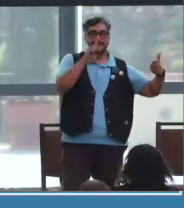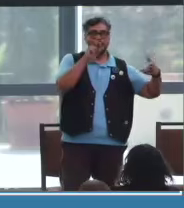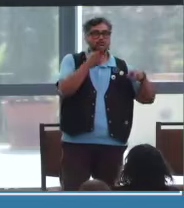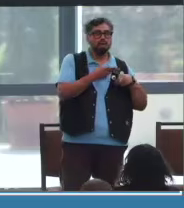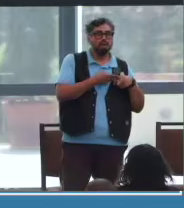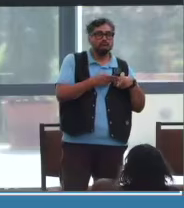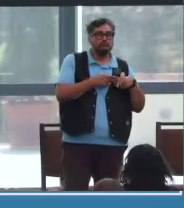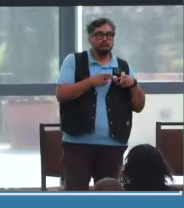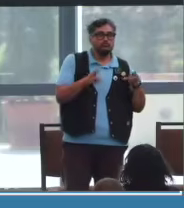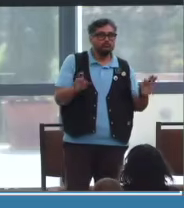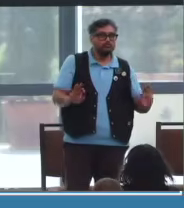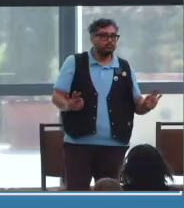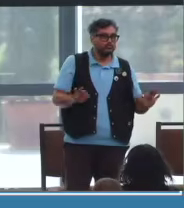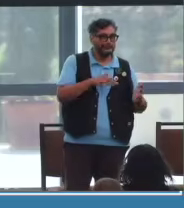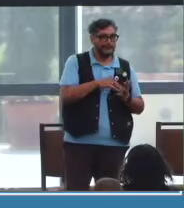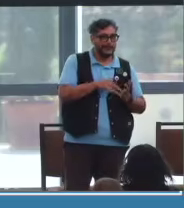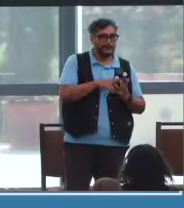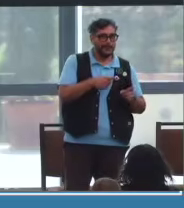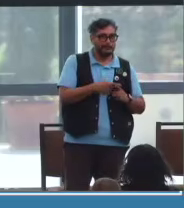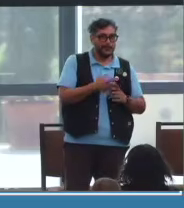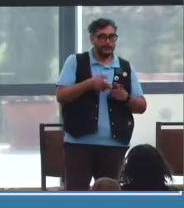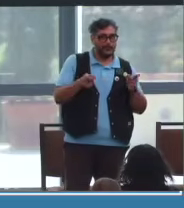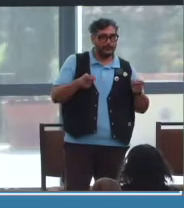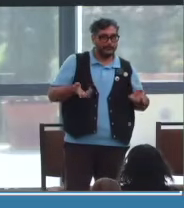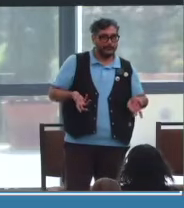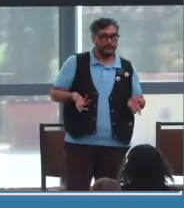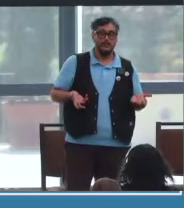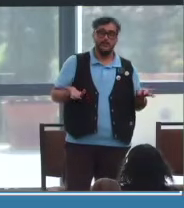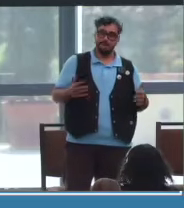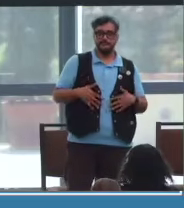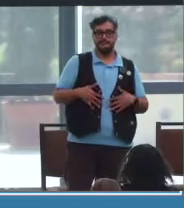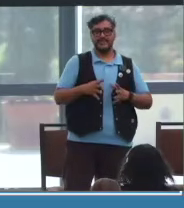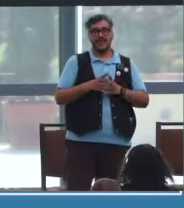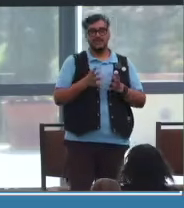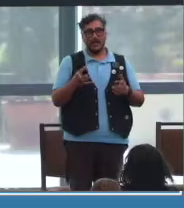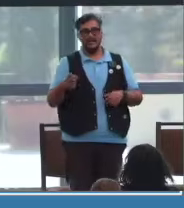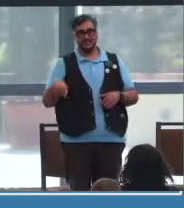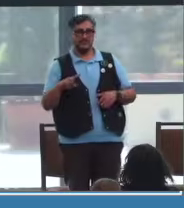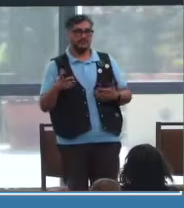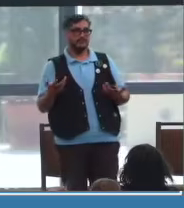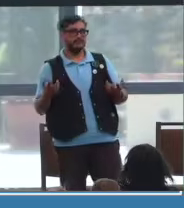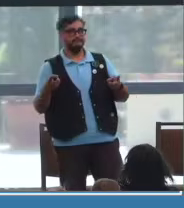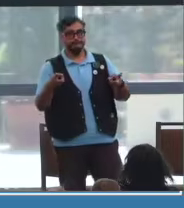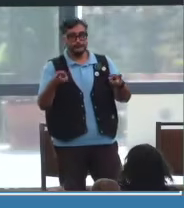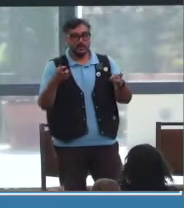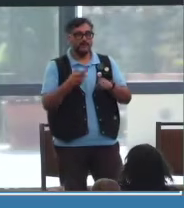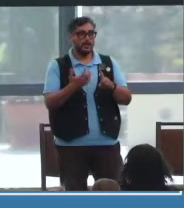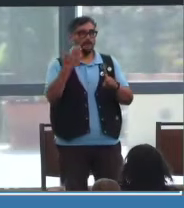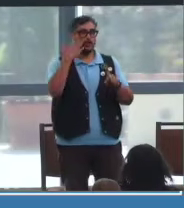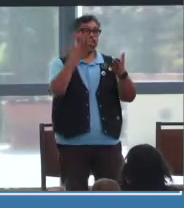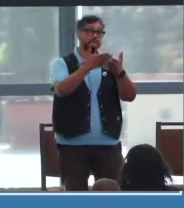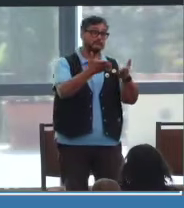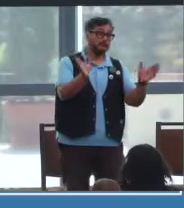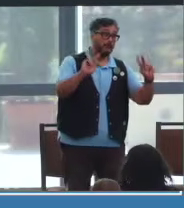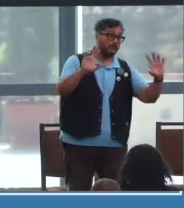few studies that have been specifically done in menopause and lupus patients. So again, a lot of this is kind of taken from what we know in the general